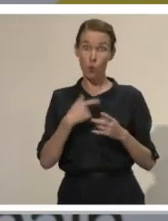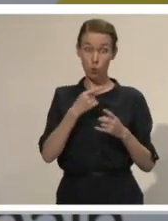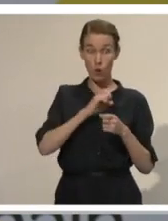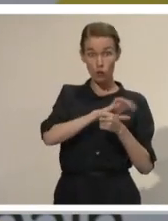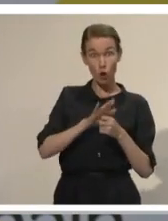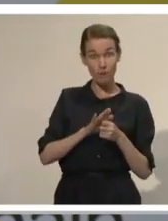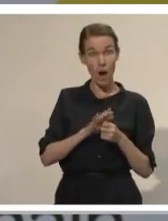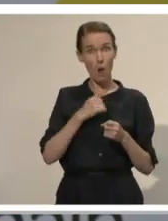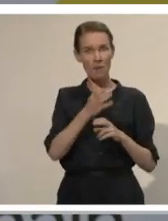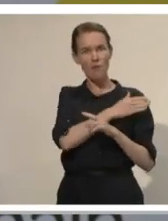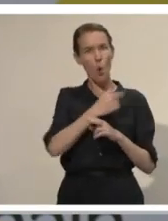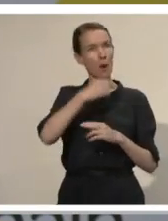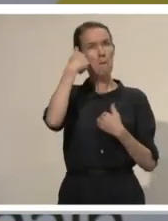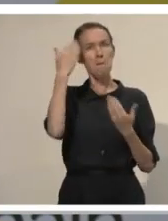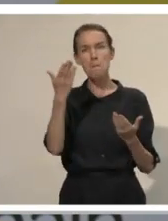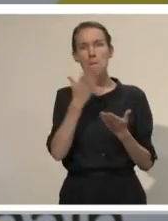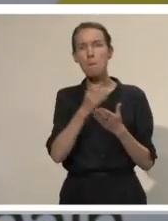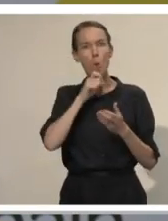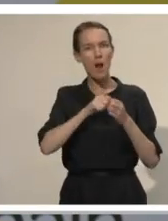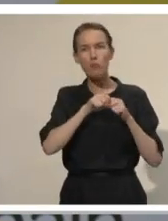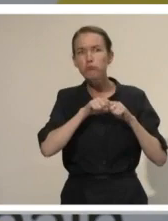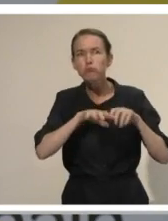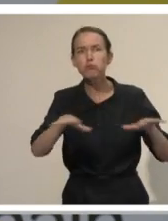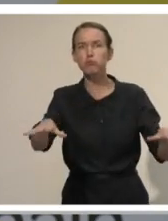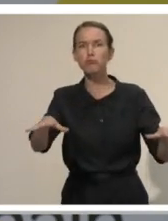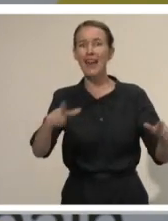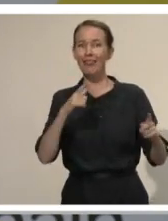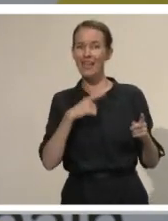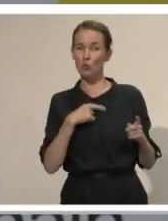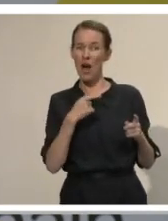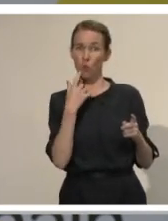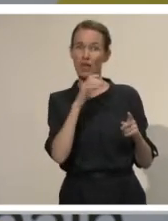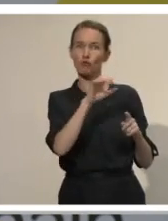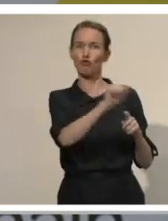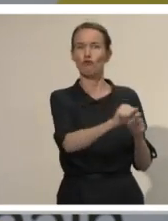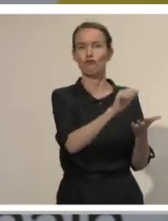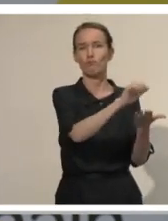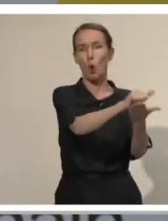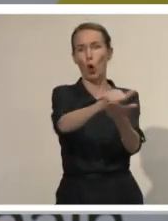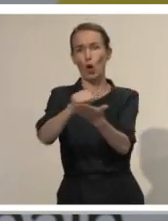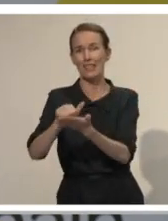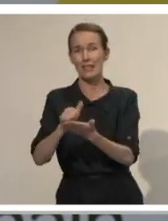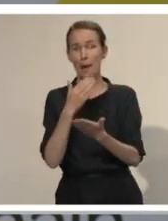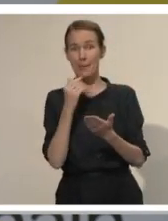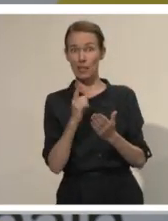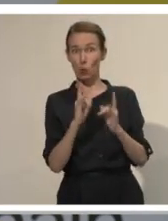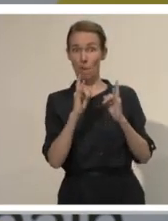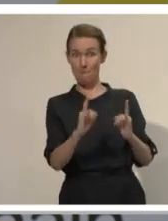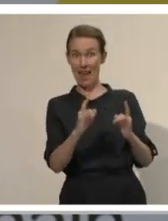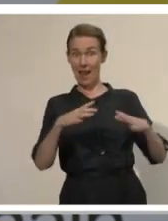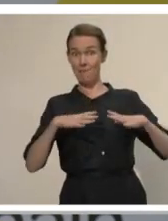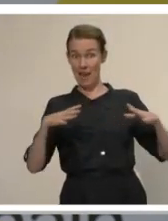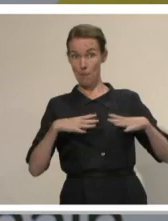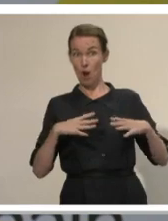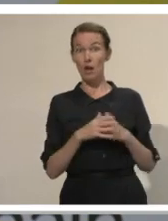we've been in active discussion, and we have asked each district health board to get in place an arrangement with their private hospitals in